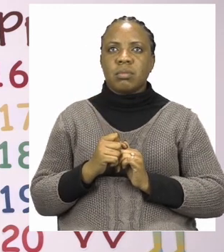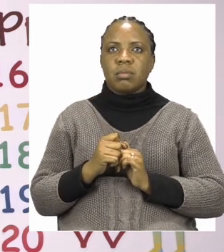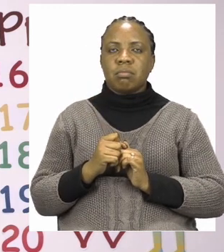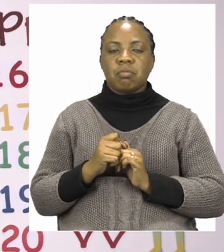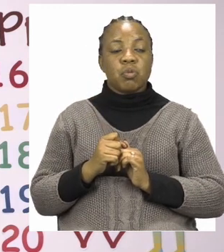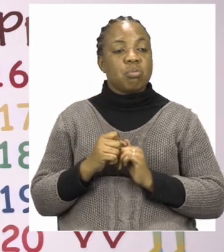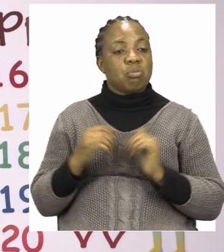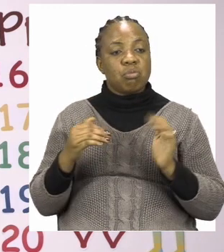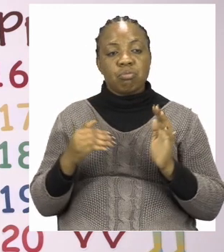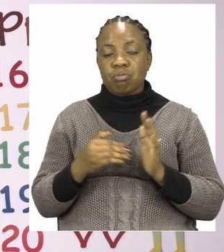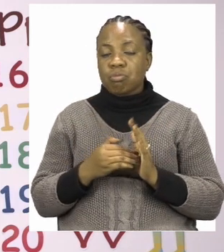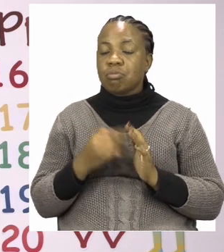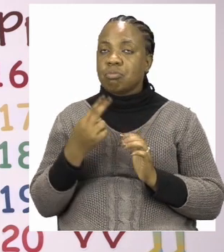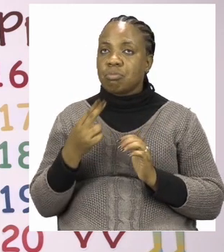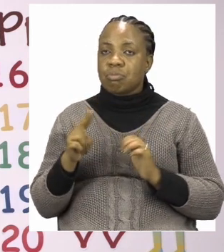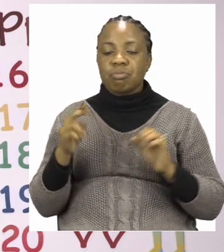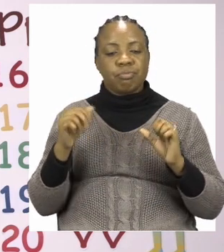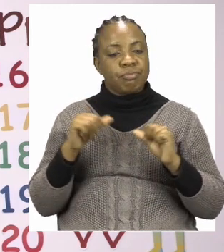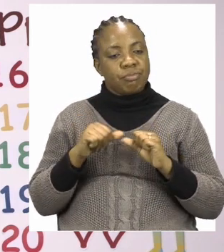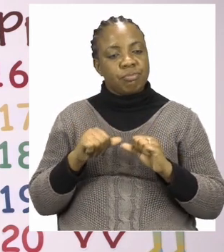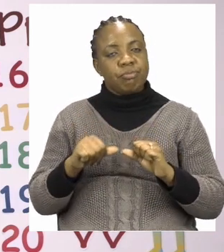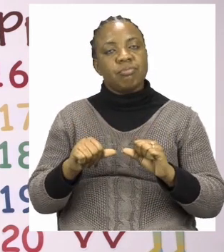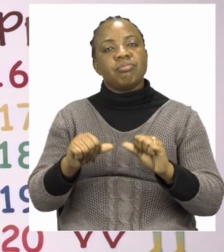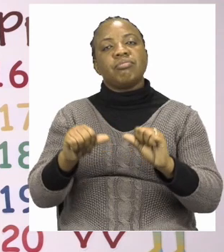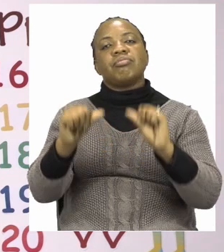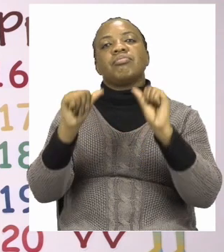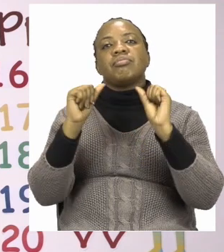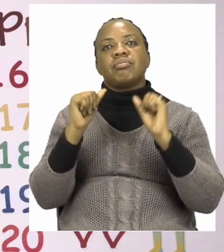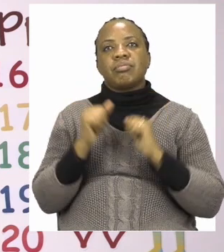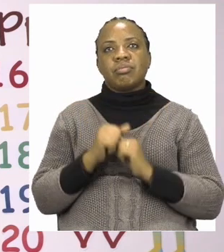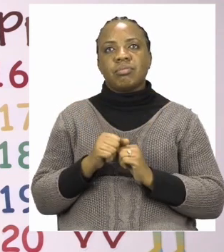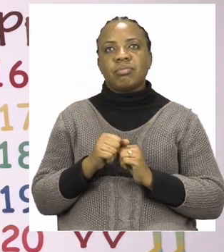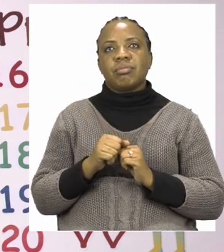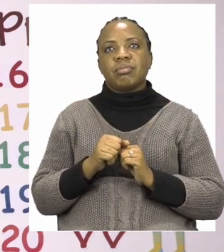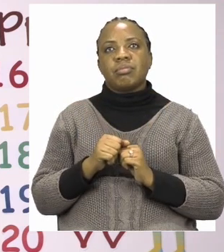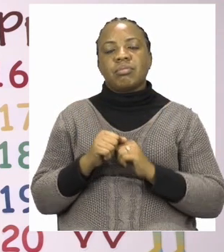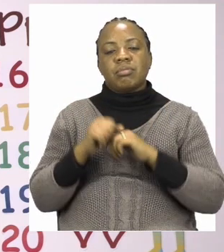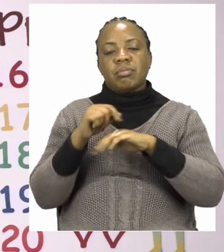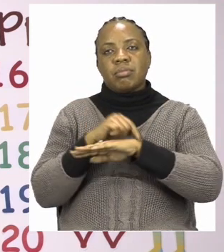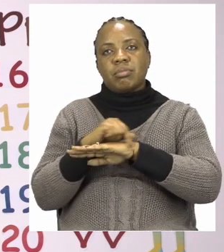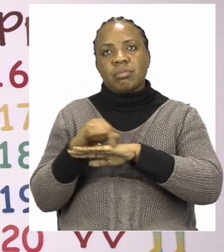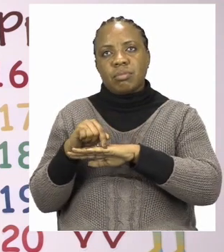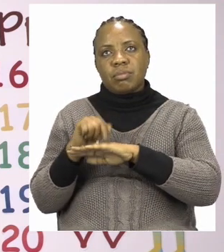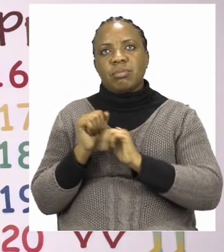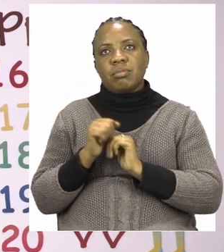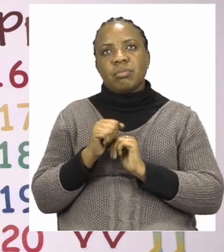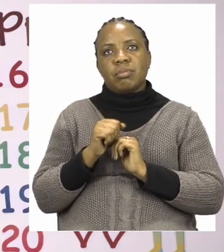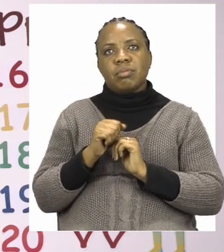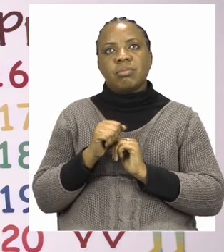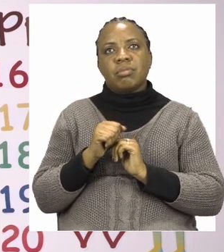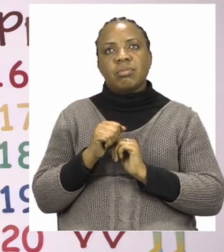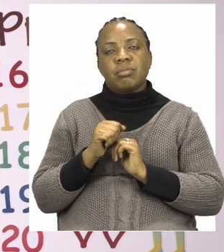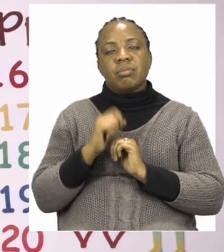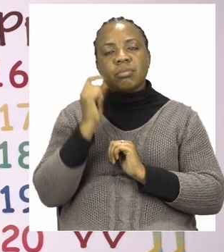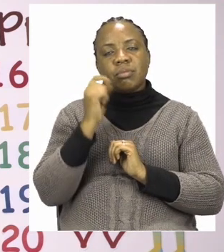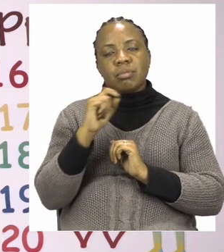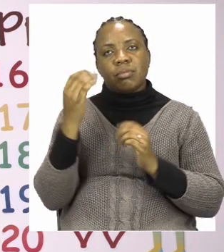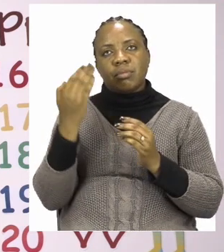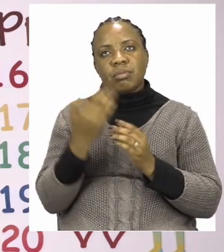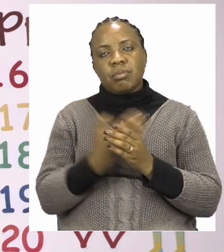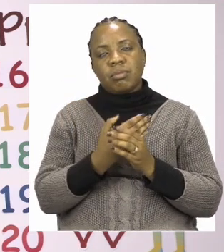picture. So, in the blank space, you are going to write the new word. And the new word is the